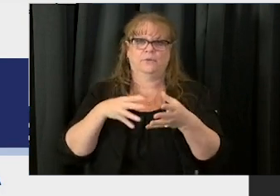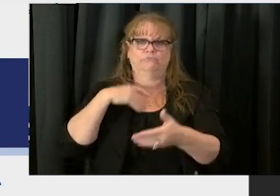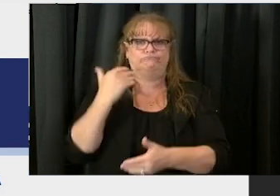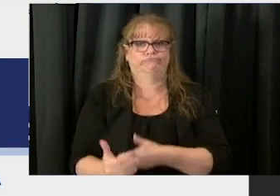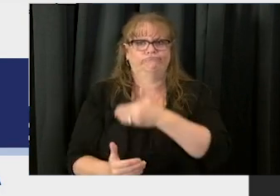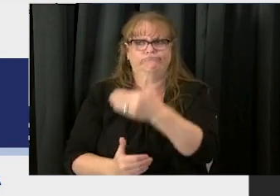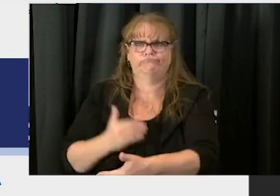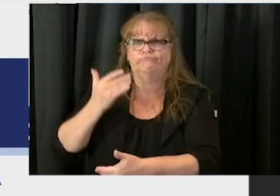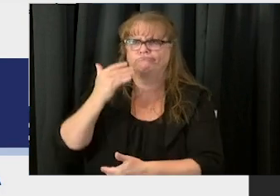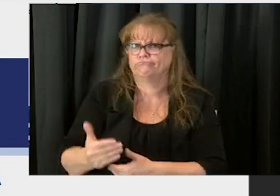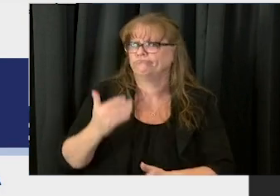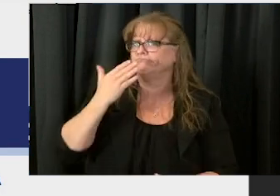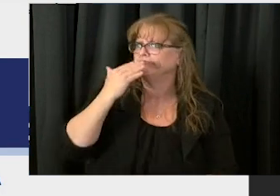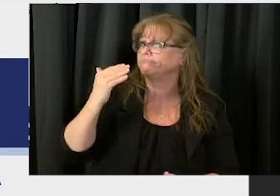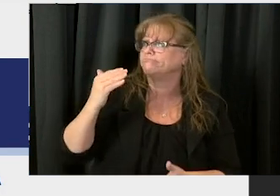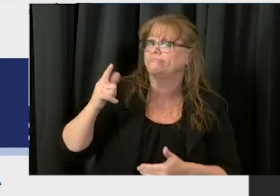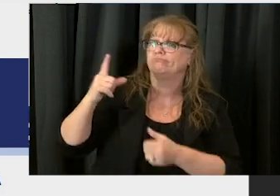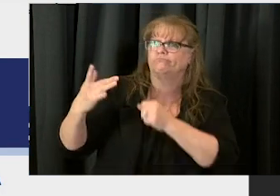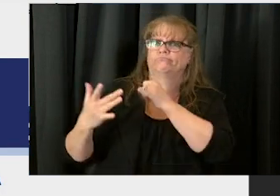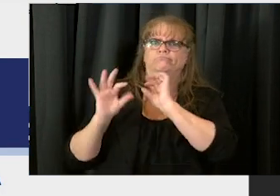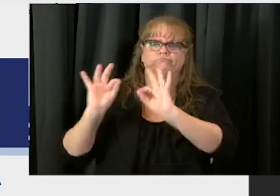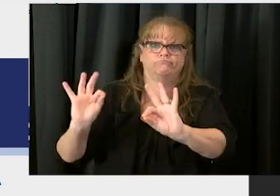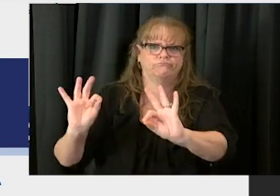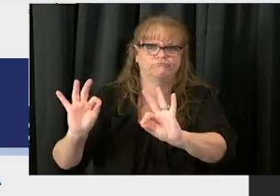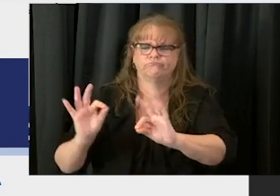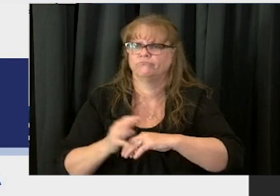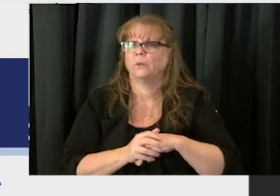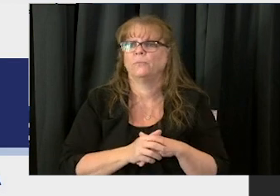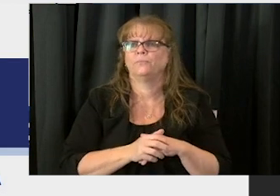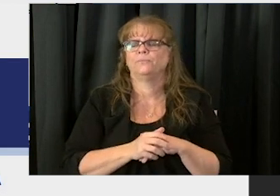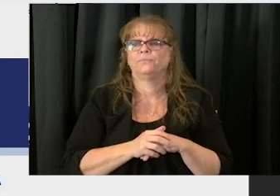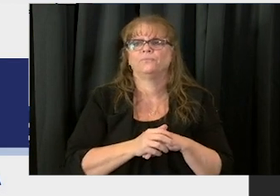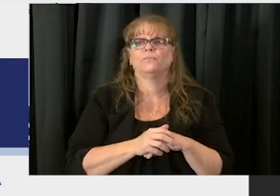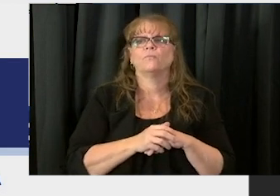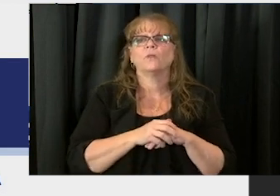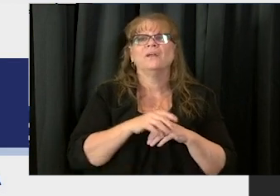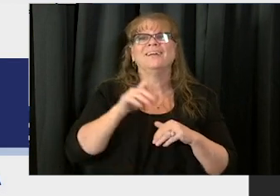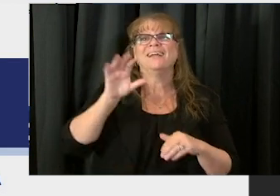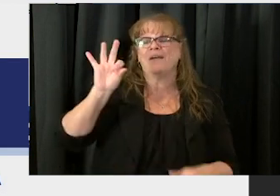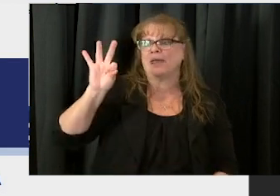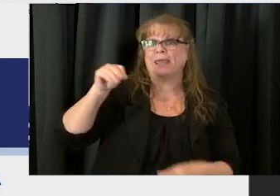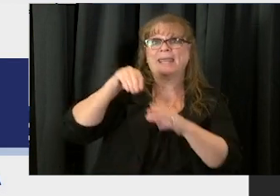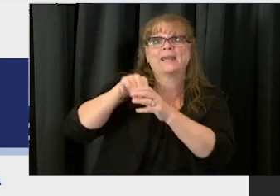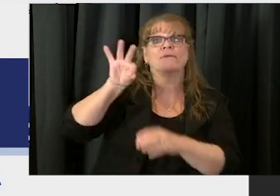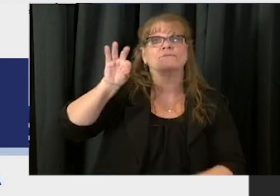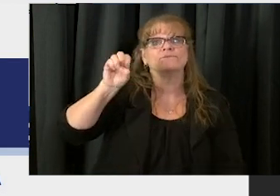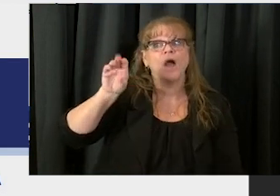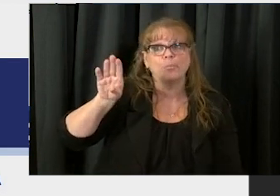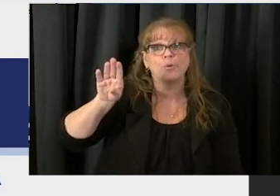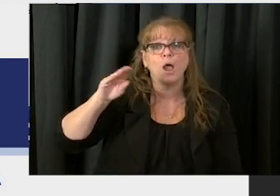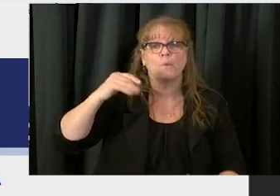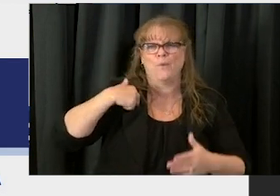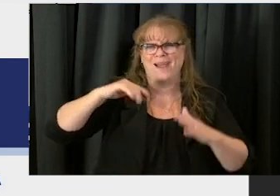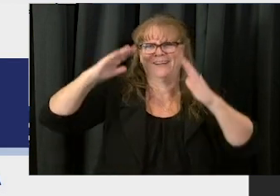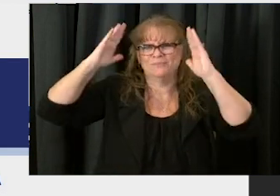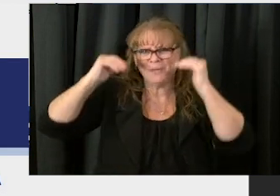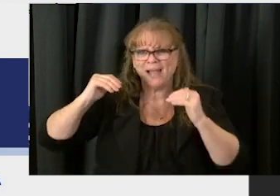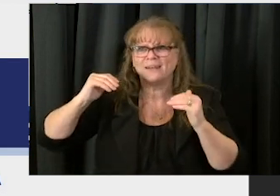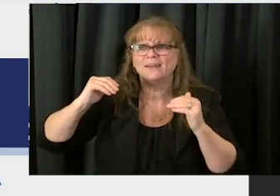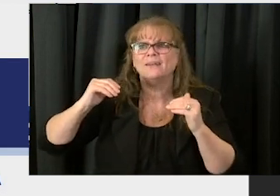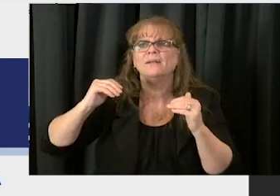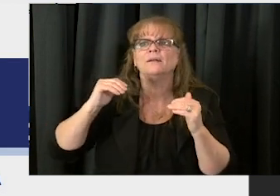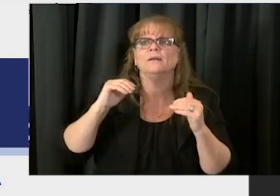we expect to vaccinate anyone over age 70 who wants it. We will begin vaccinating essential workers